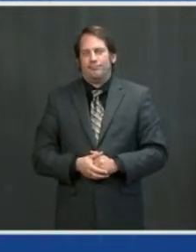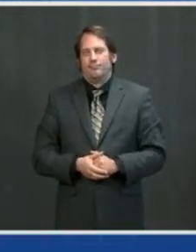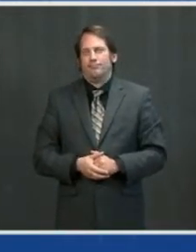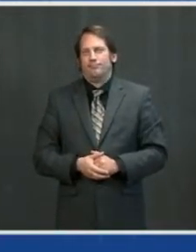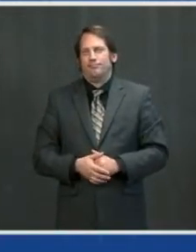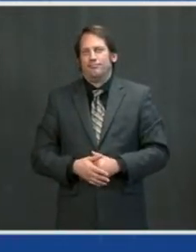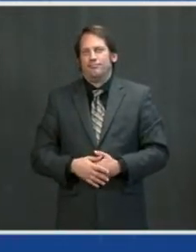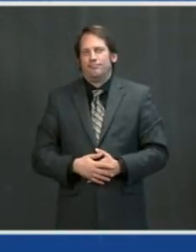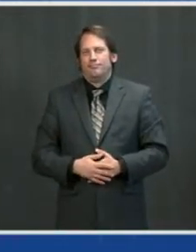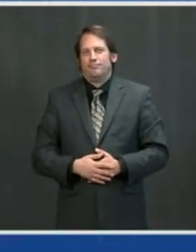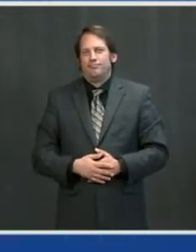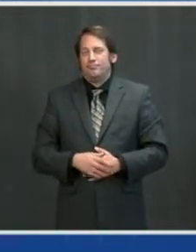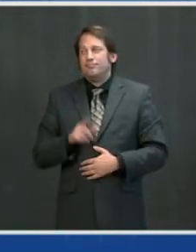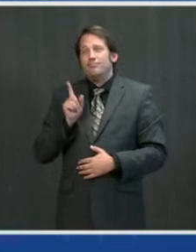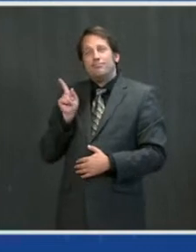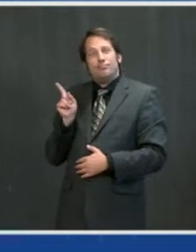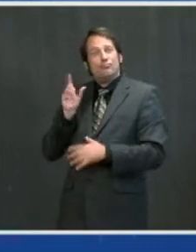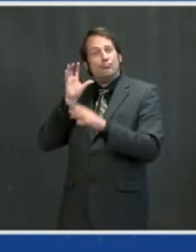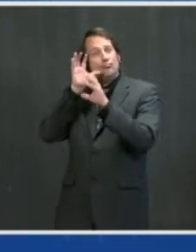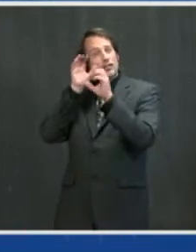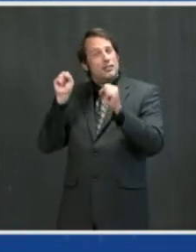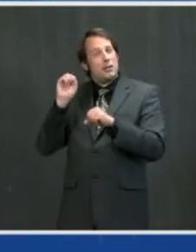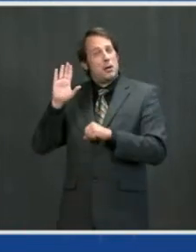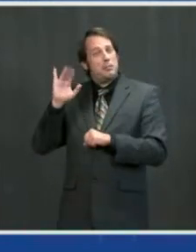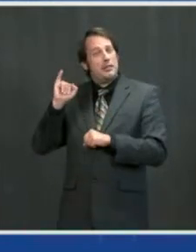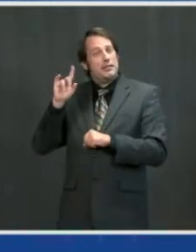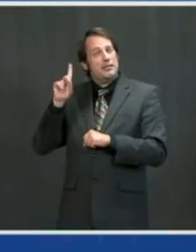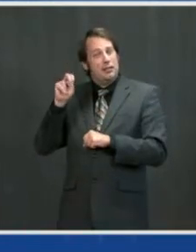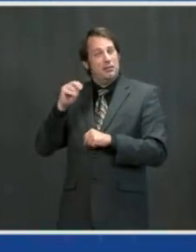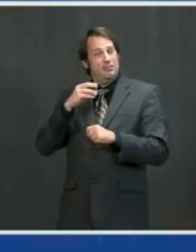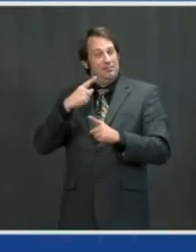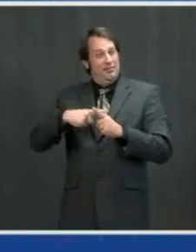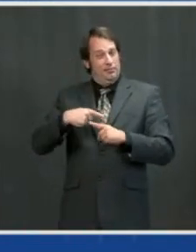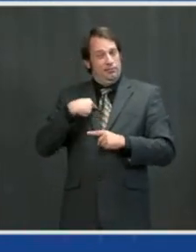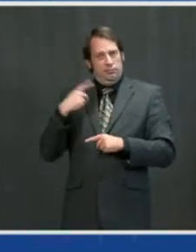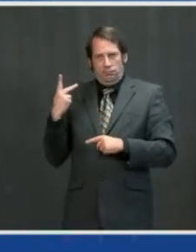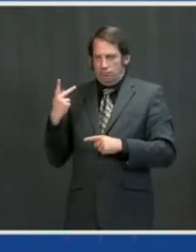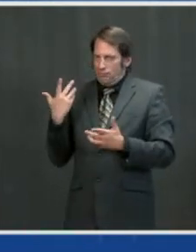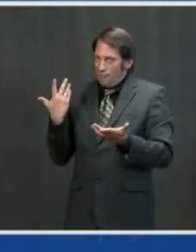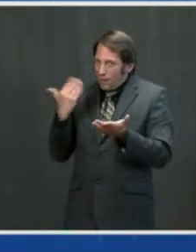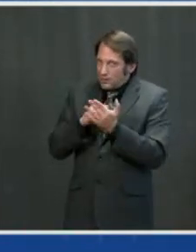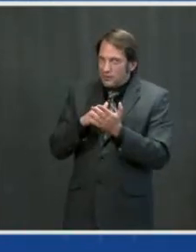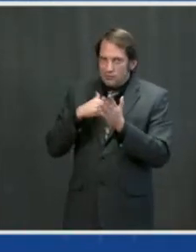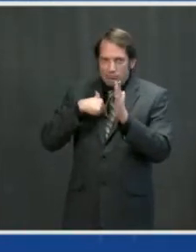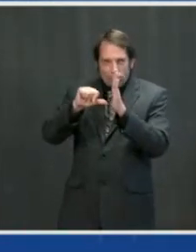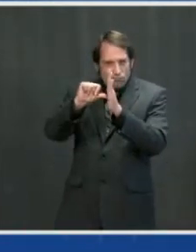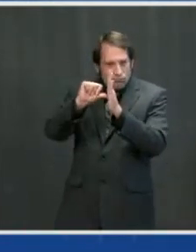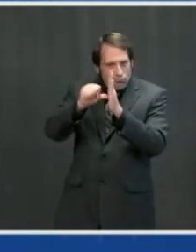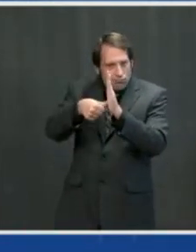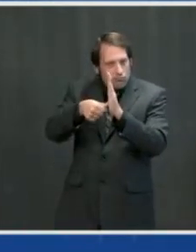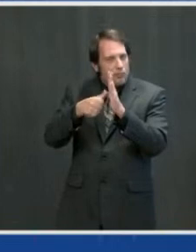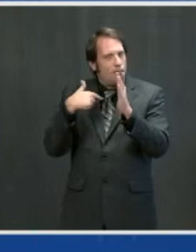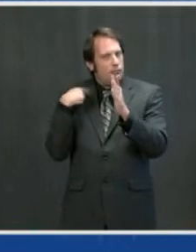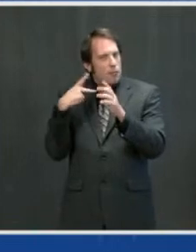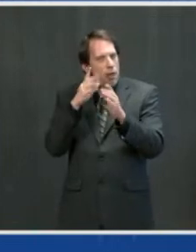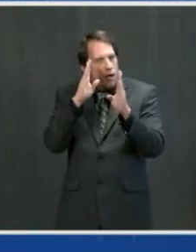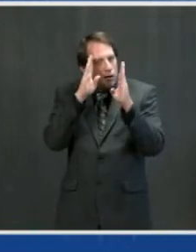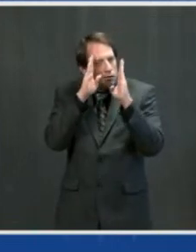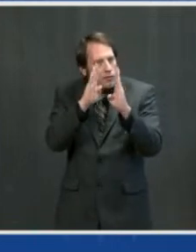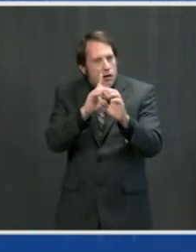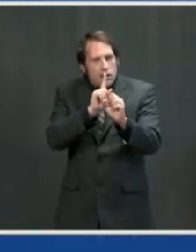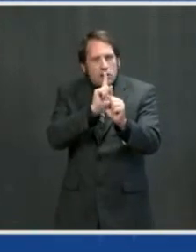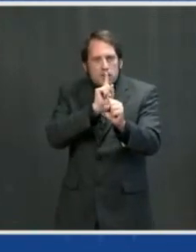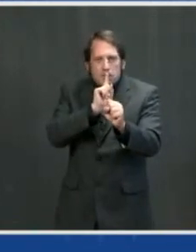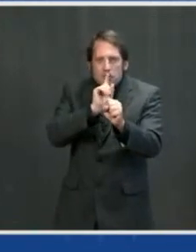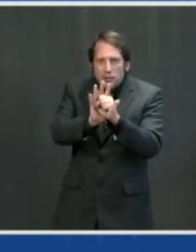President Biden and I reaffirmed the recognitions confirmed at the